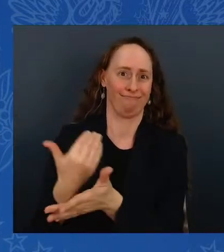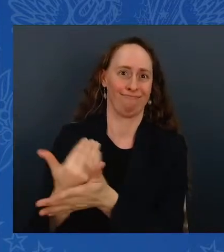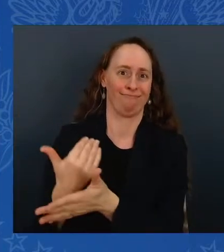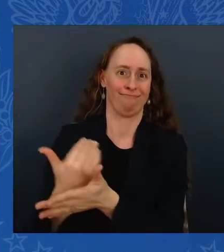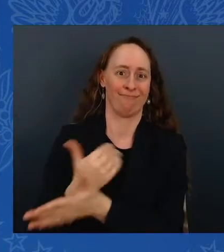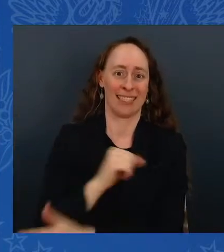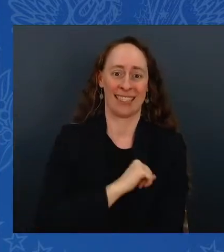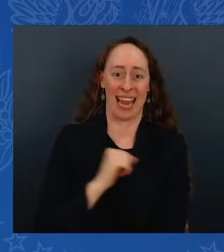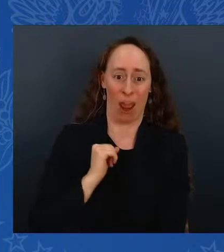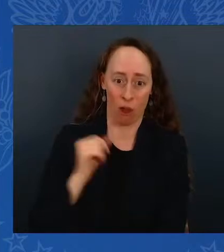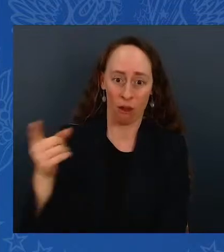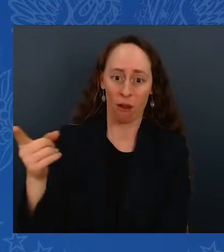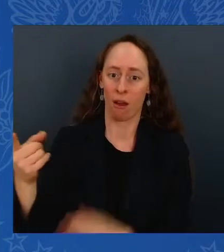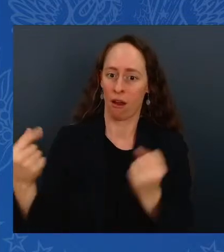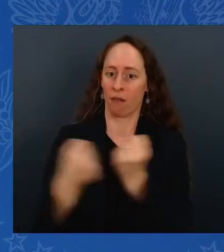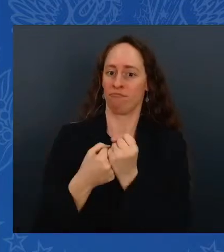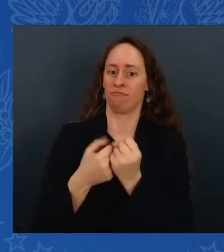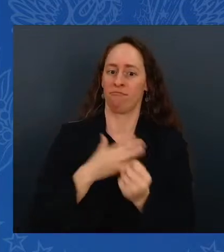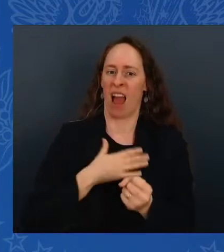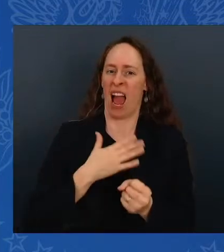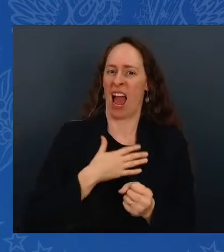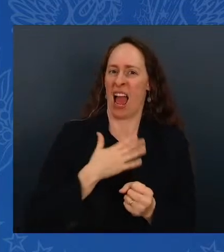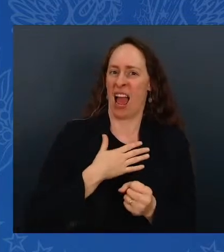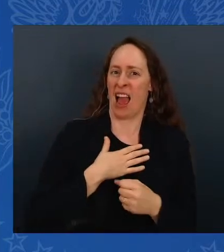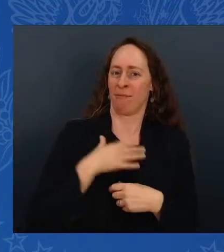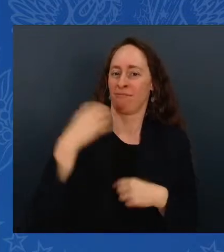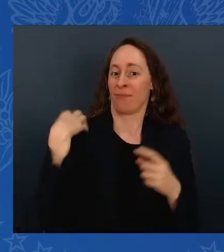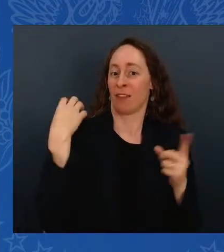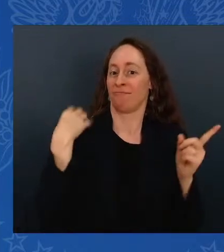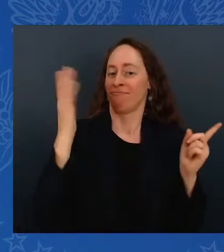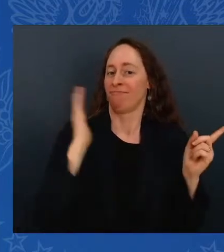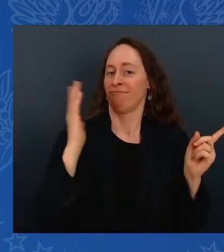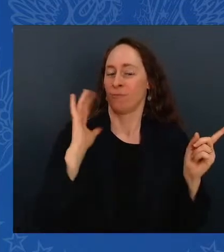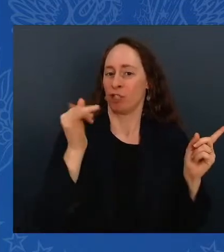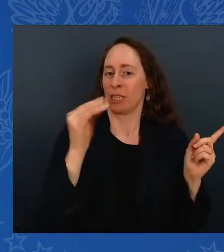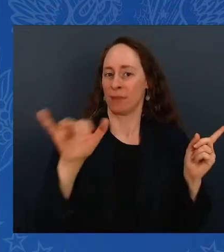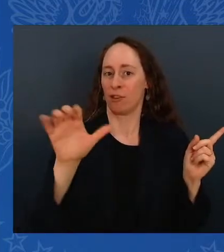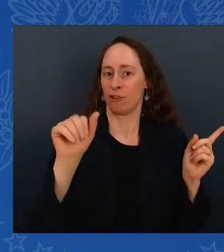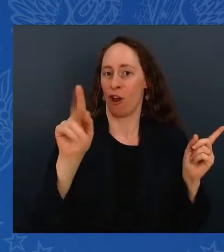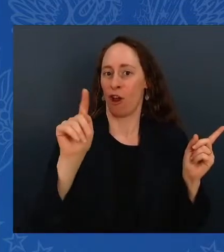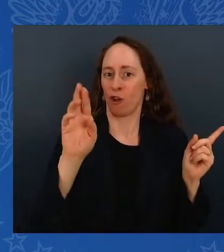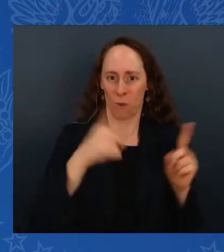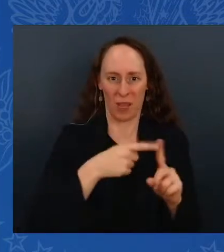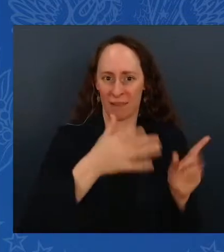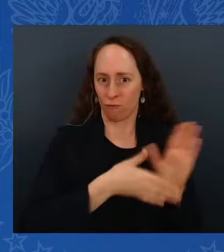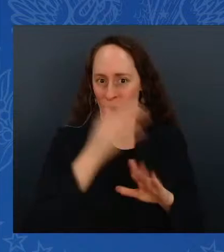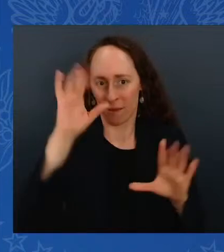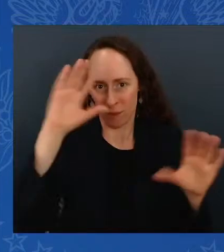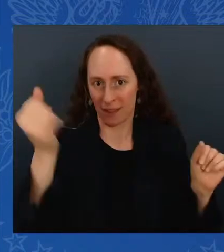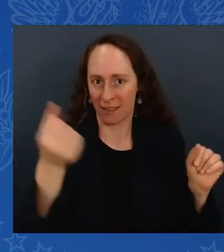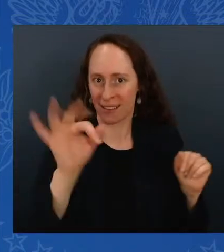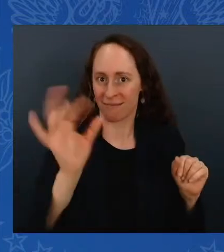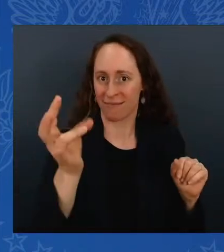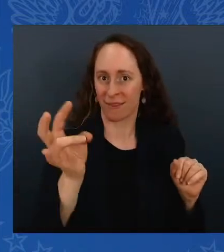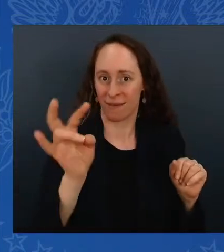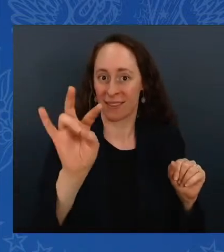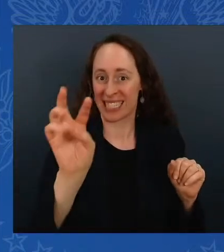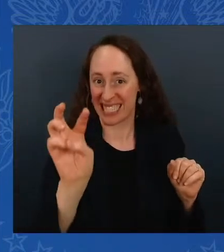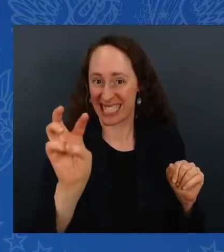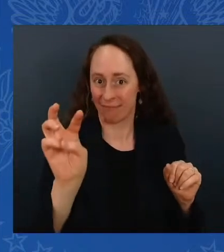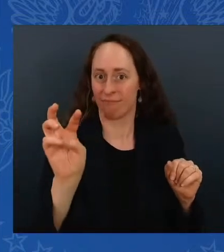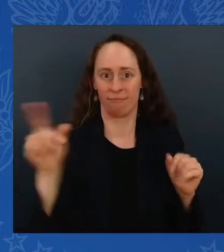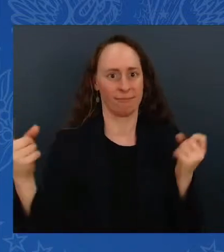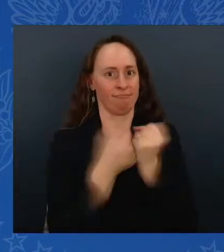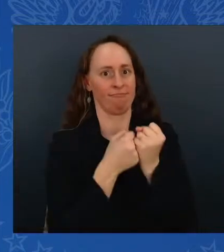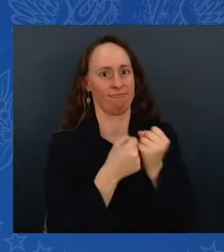Carter, for president of the United States. Carter was running for president in 1976, and his first Senate endorsement was from Joe Biden, and they retained a